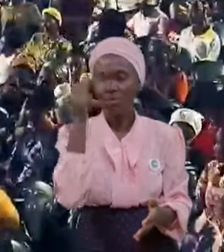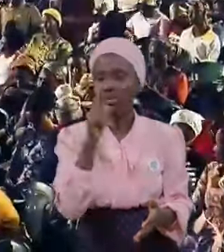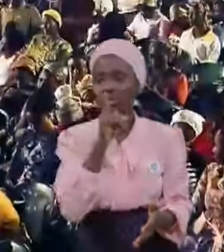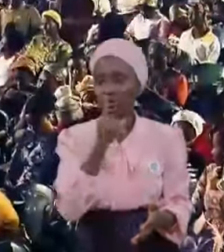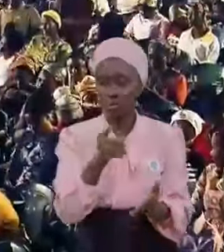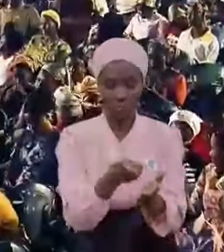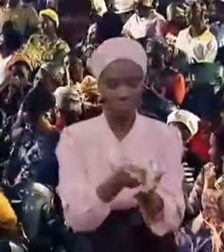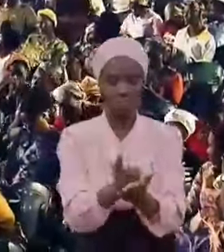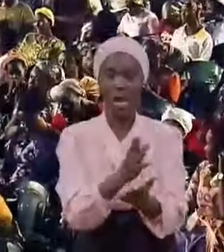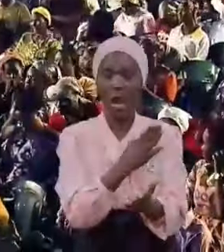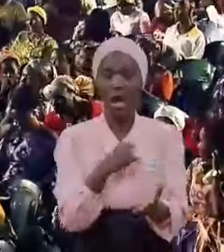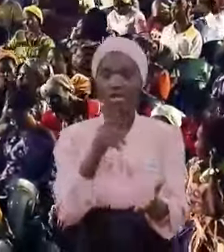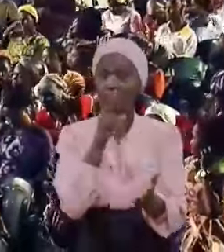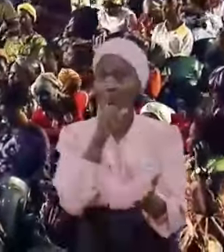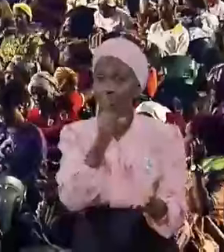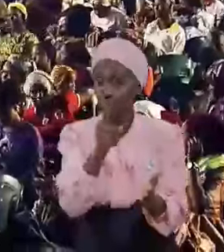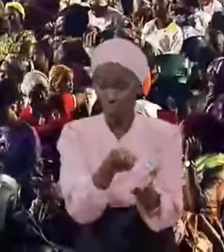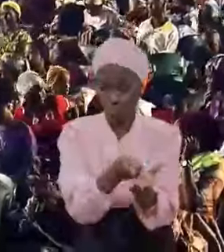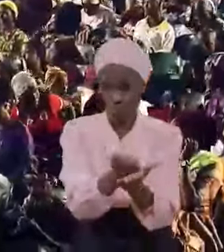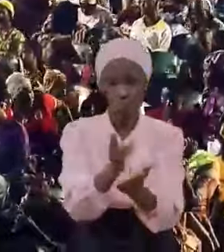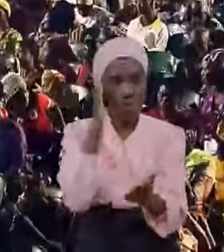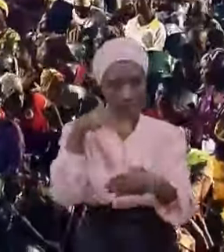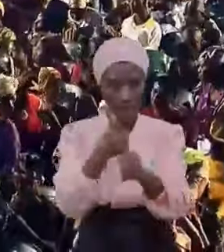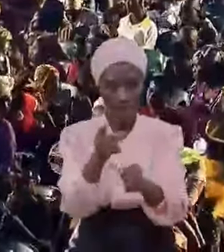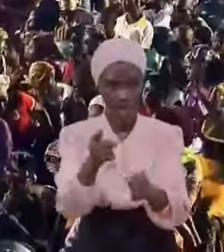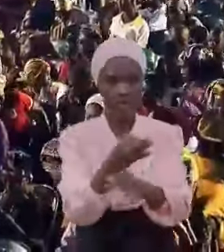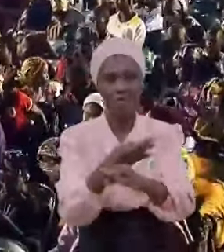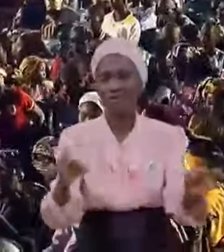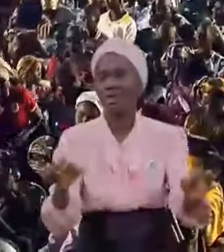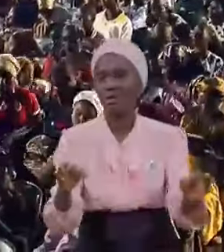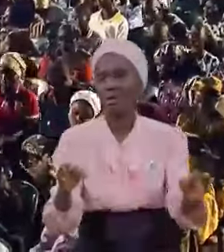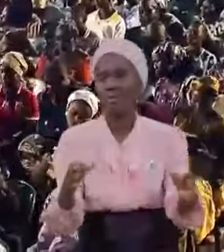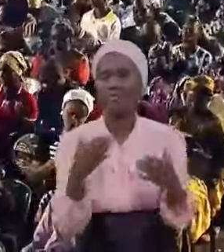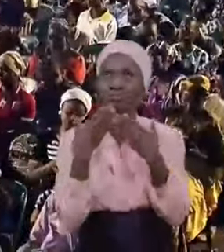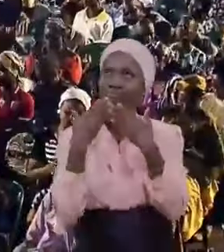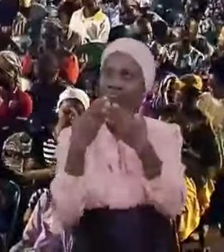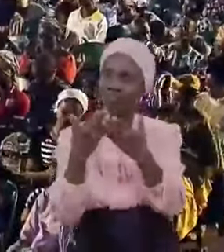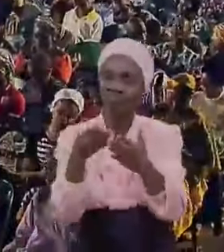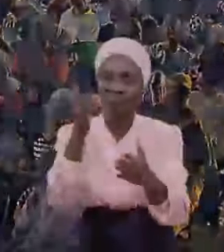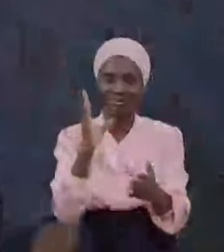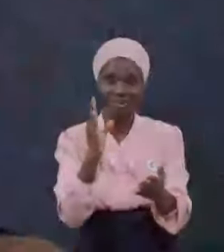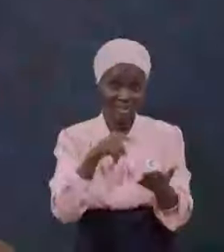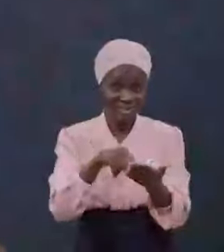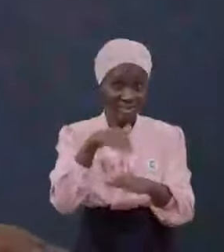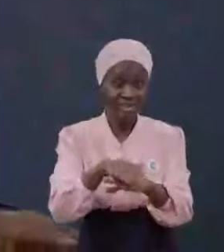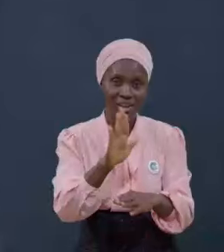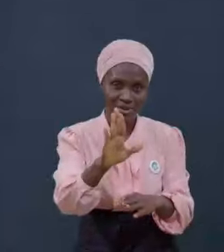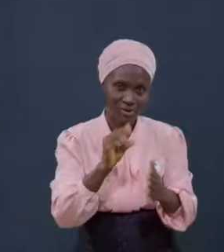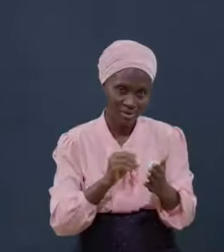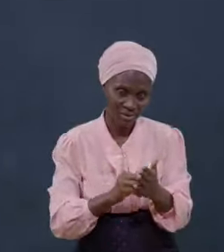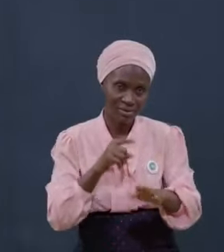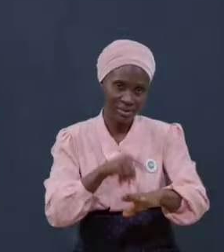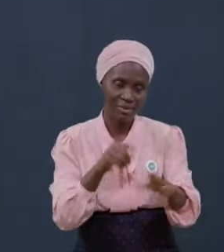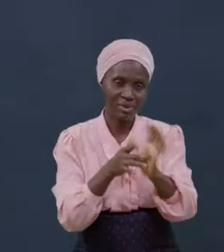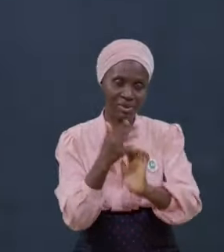Thank God tonight is your night. Yeah. Look at verse 36 there. If the Son therefore